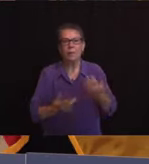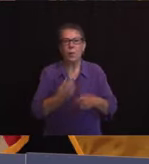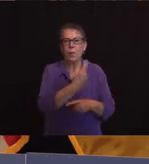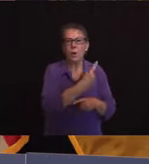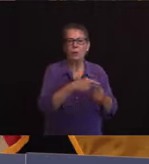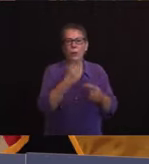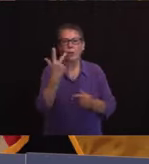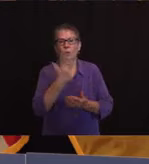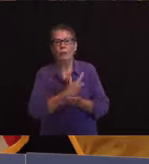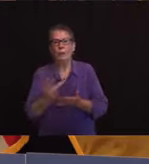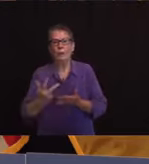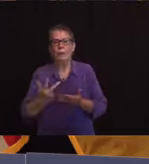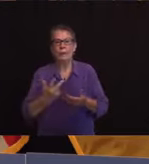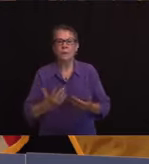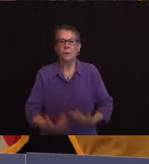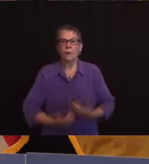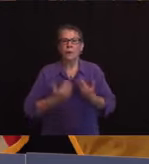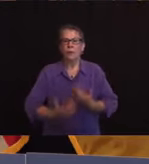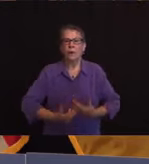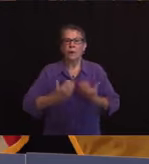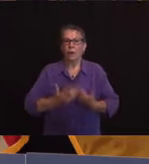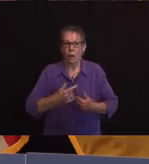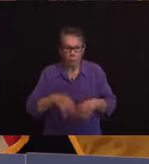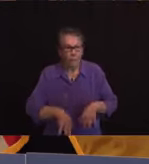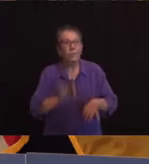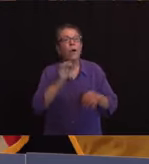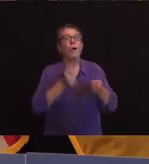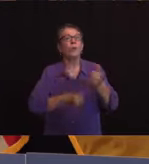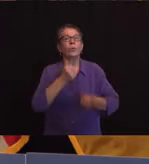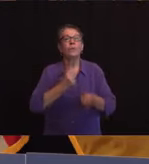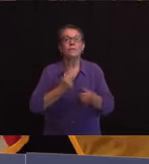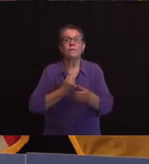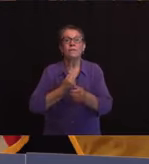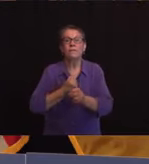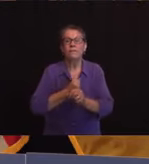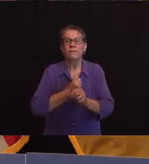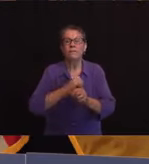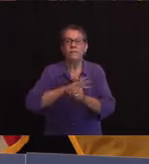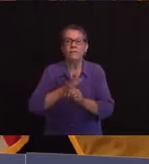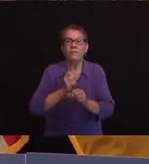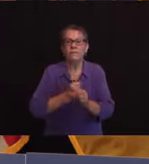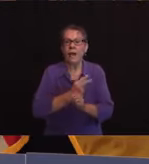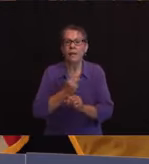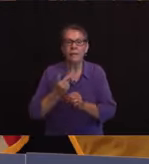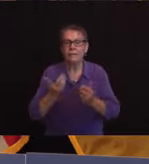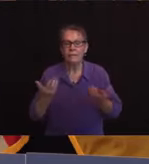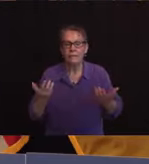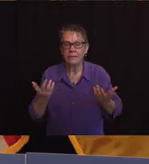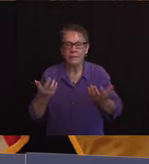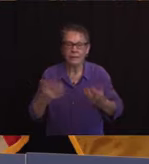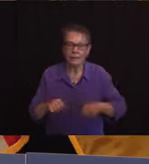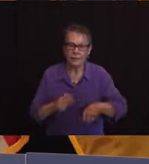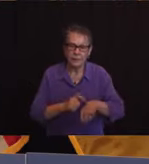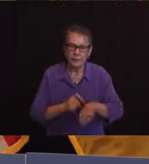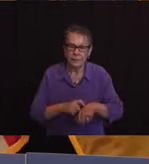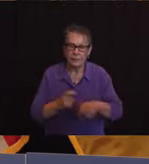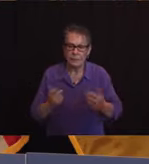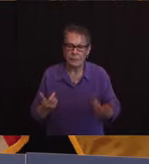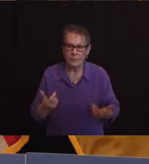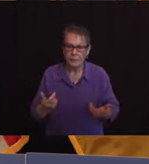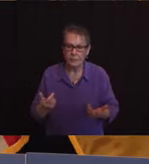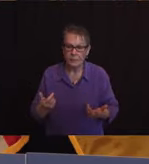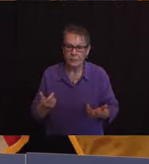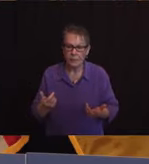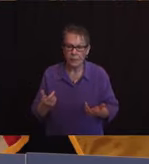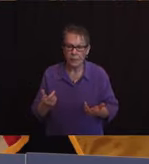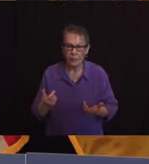get those results very rapidly. In New Jersey, and so we get results from all three of those areas. We get some results